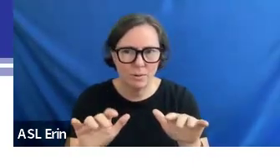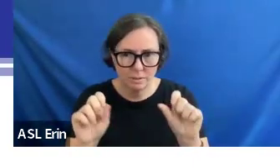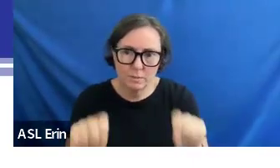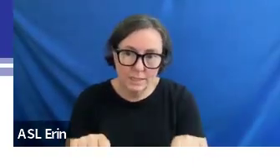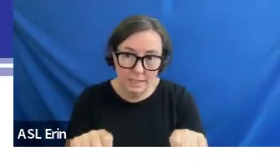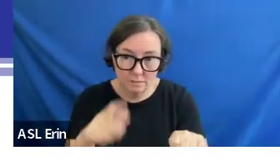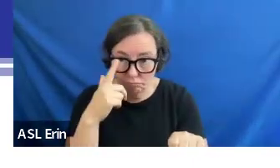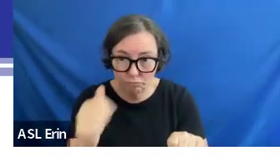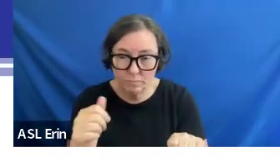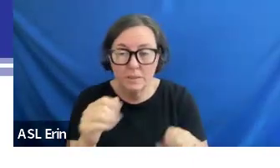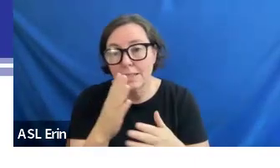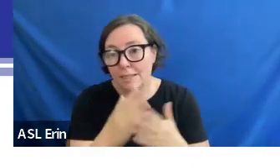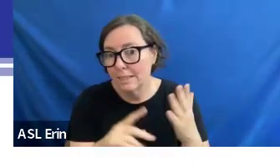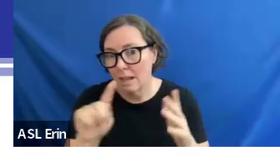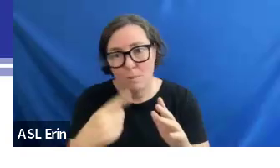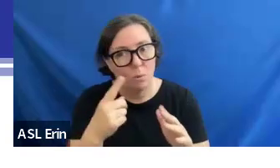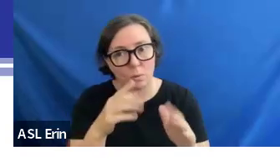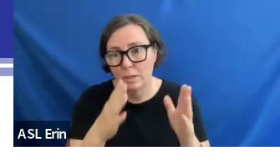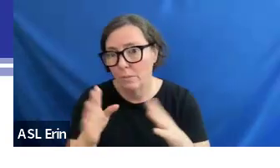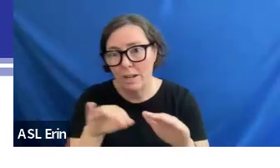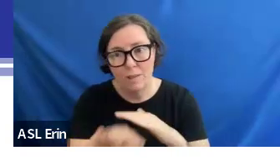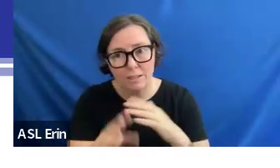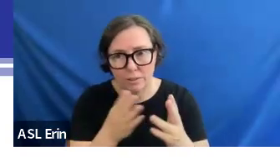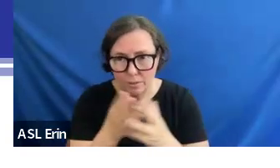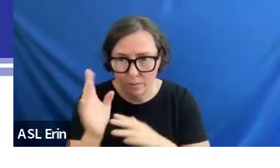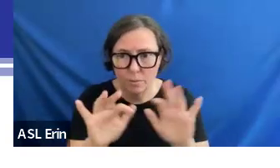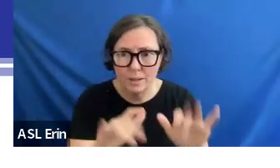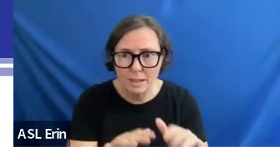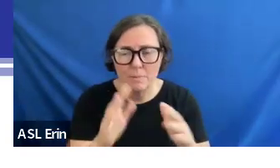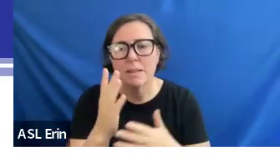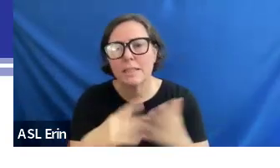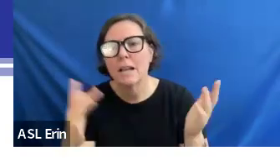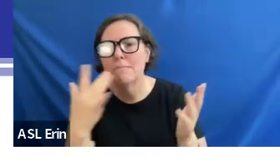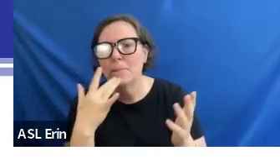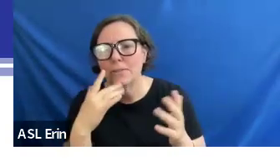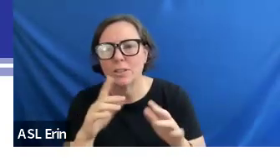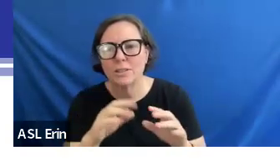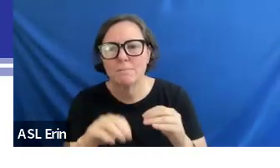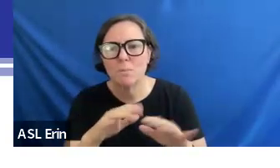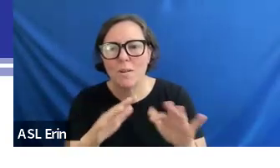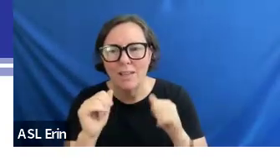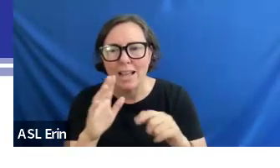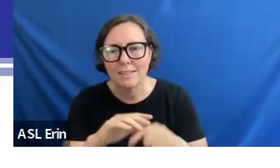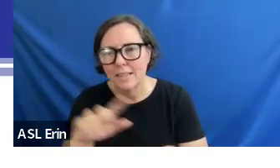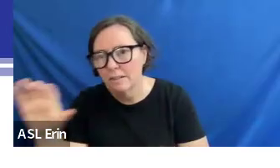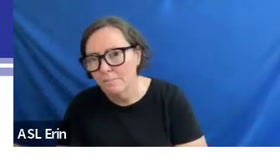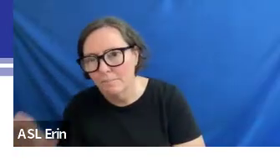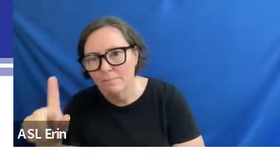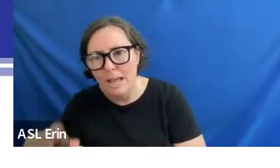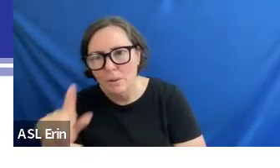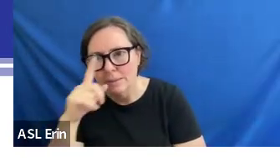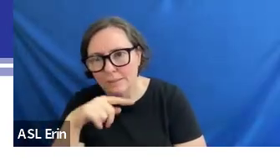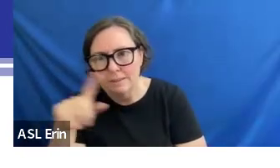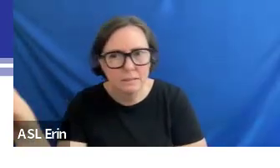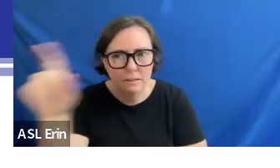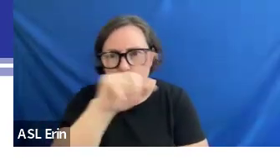be their only method to access it, and others, it's their preferred because it's faster than going to the mouse.